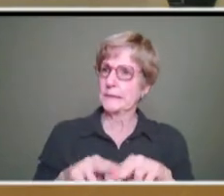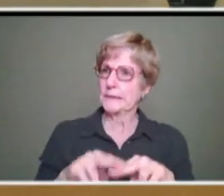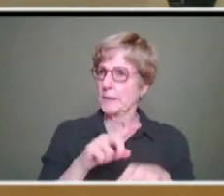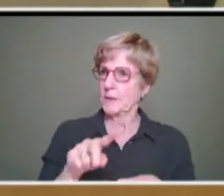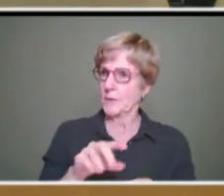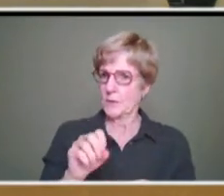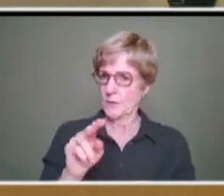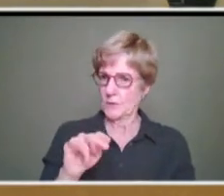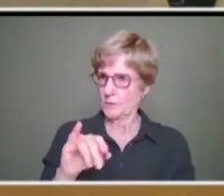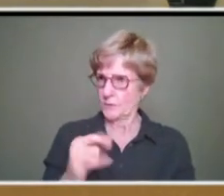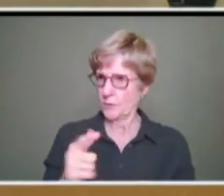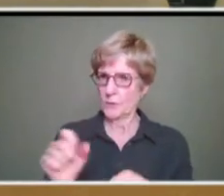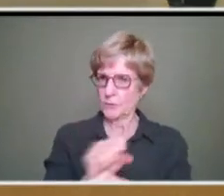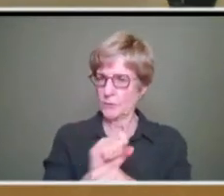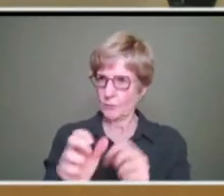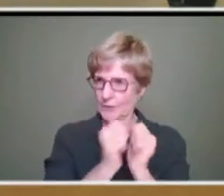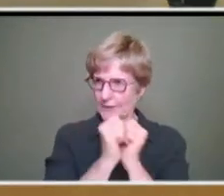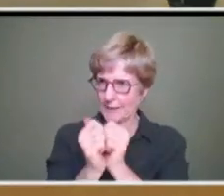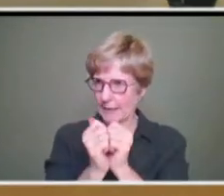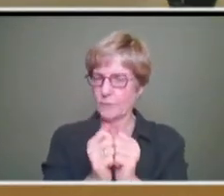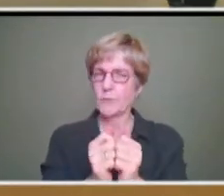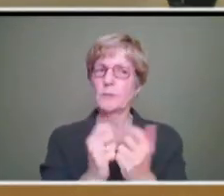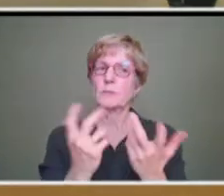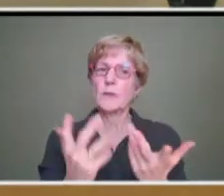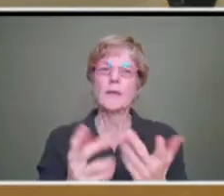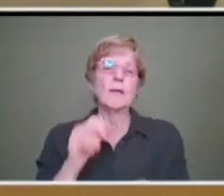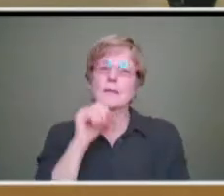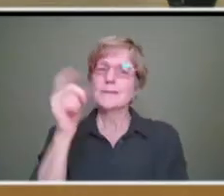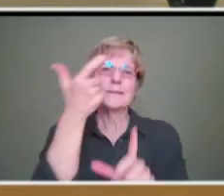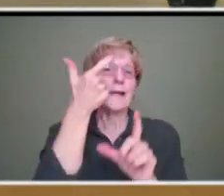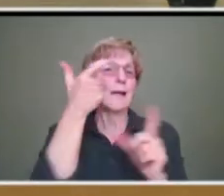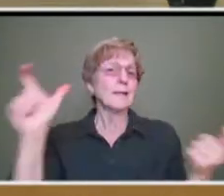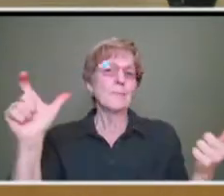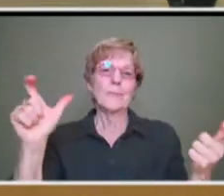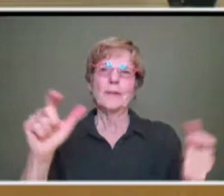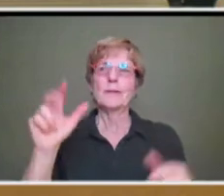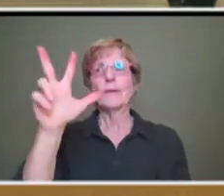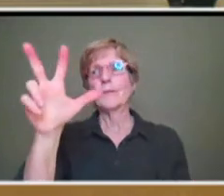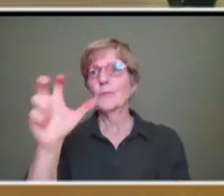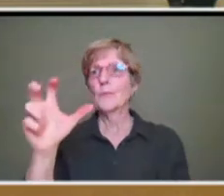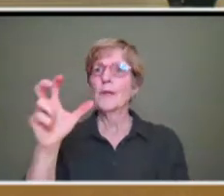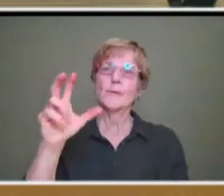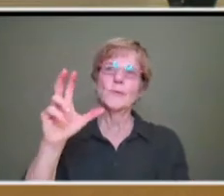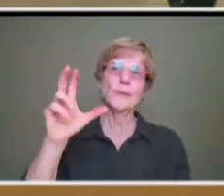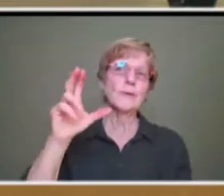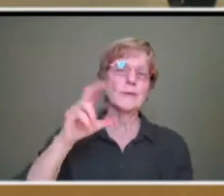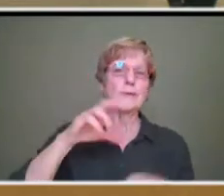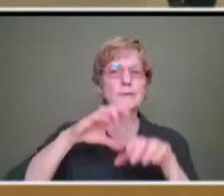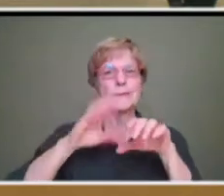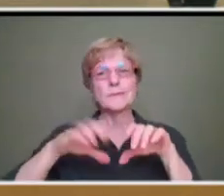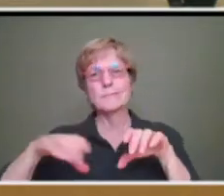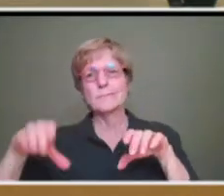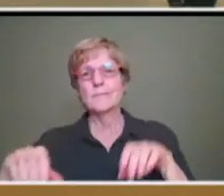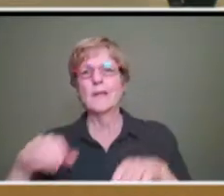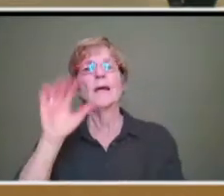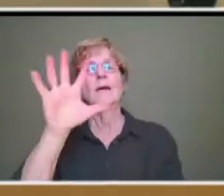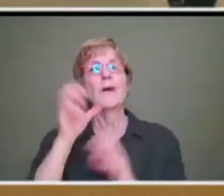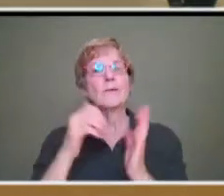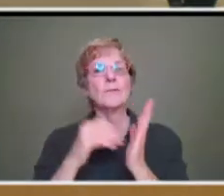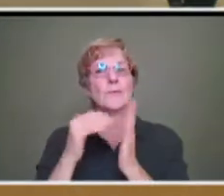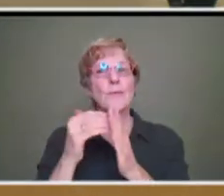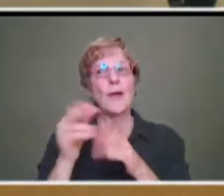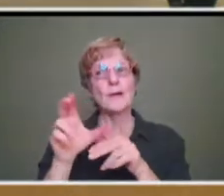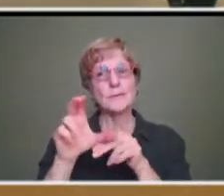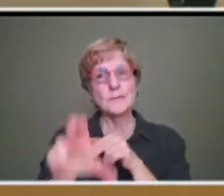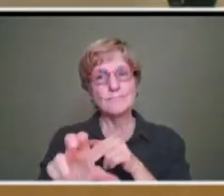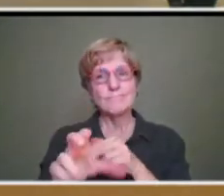together and to some obtain some conditions this is not a giant development where there's 300 units and it's a 500 000 contribution you know is the